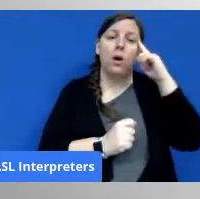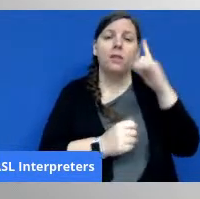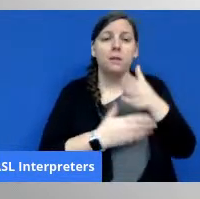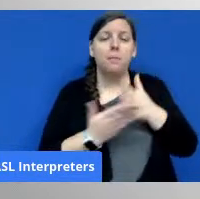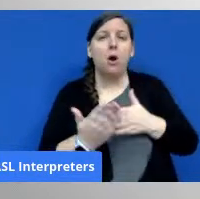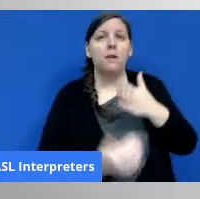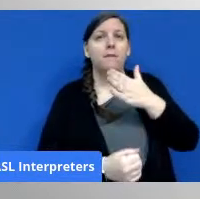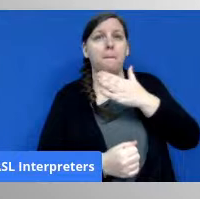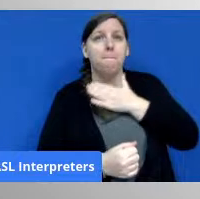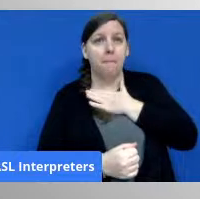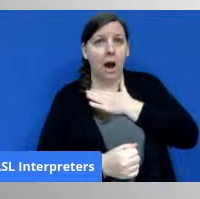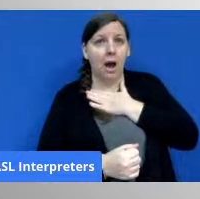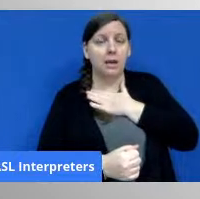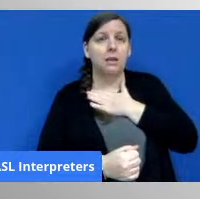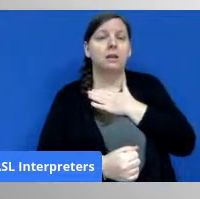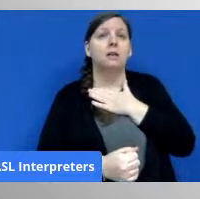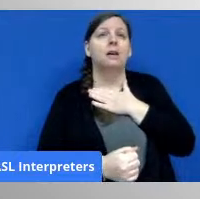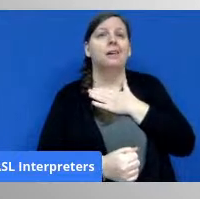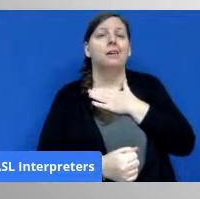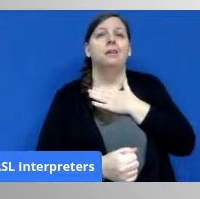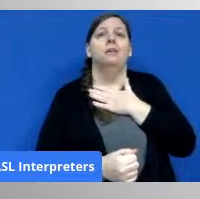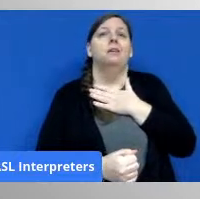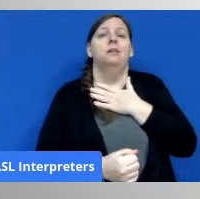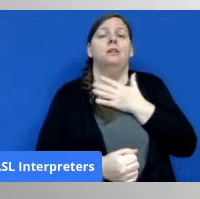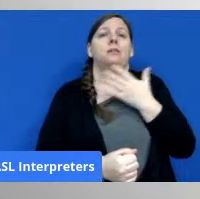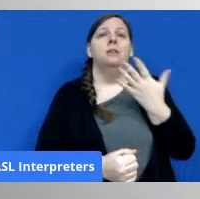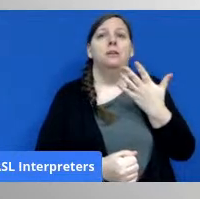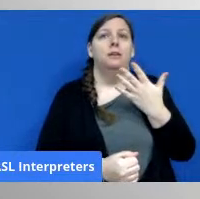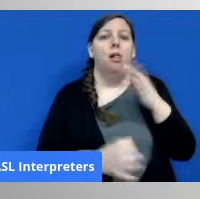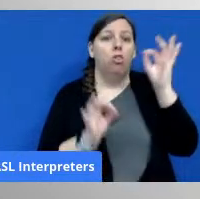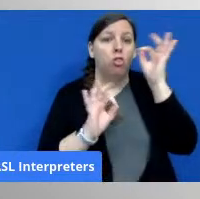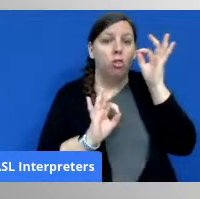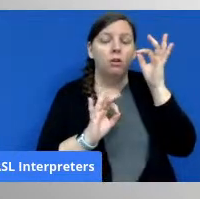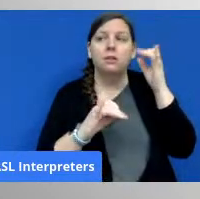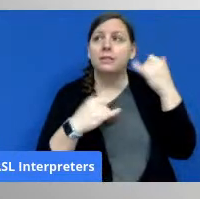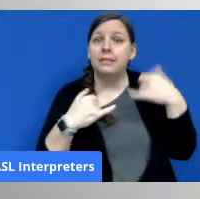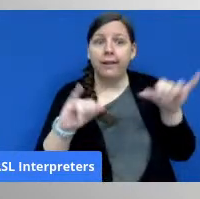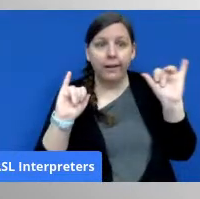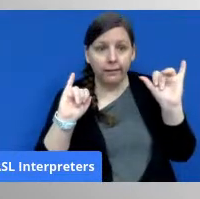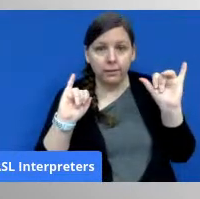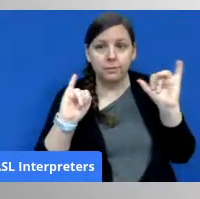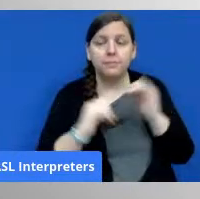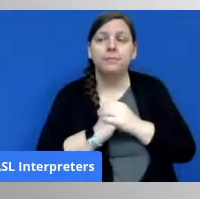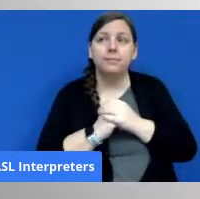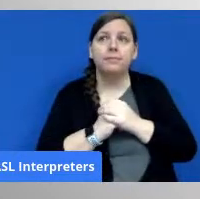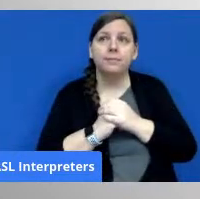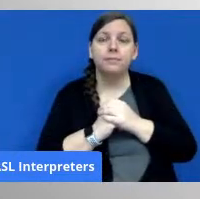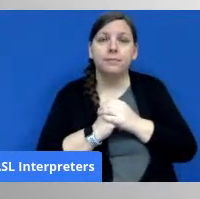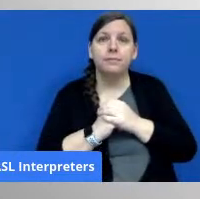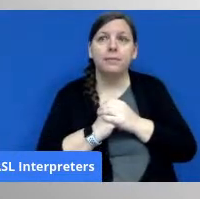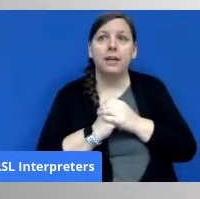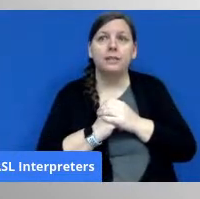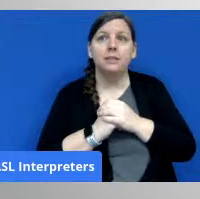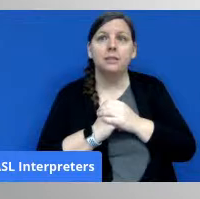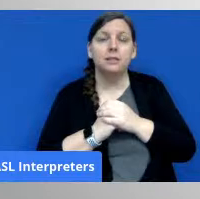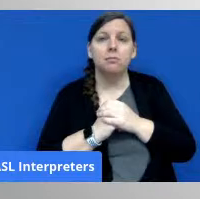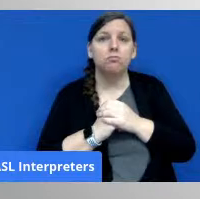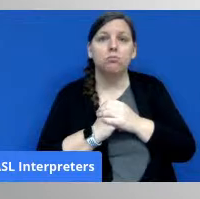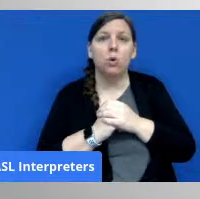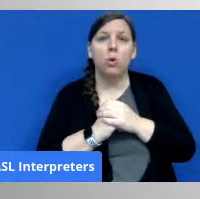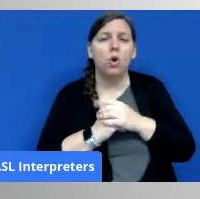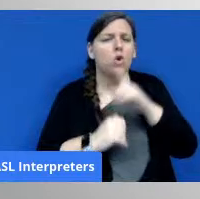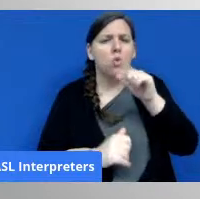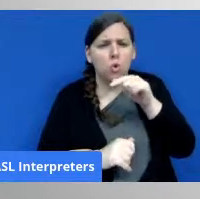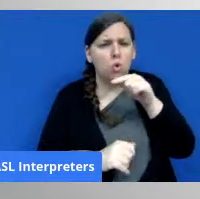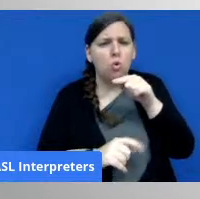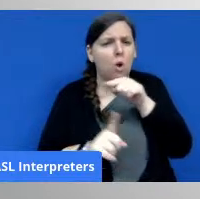my lack of knowledge still is the breadth of these organizations, what they're